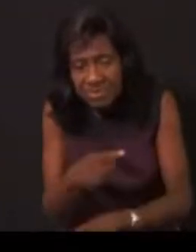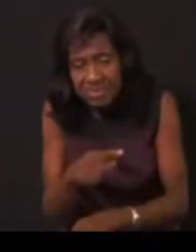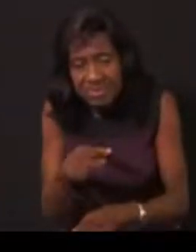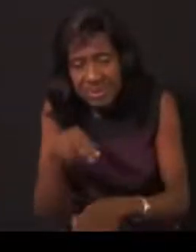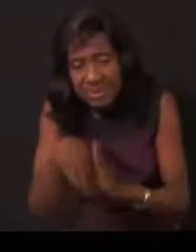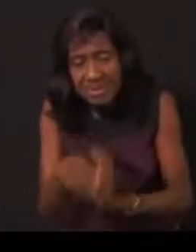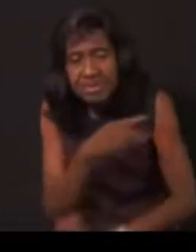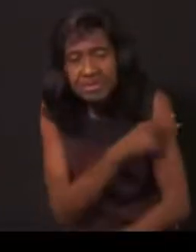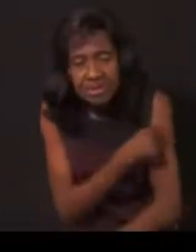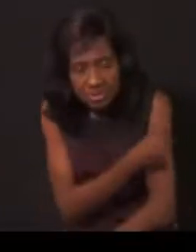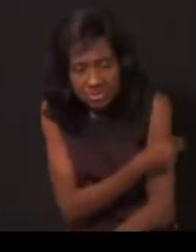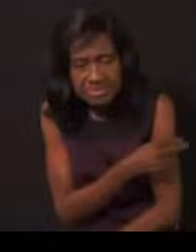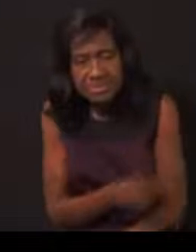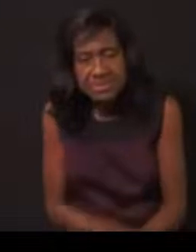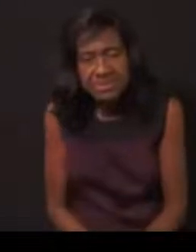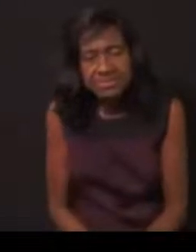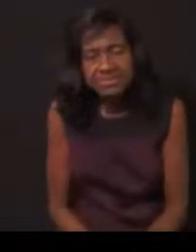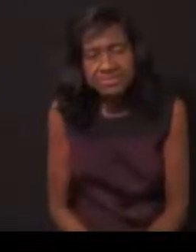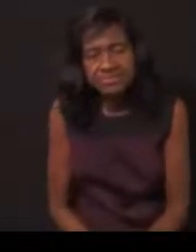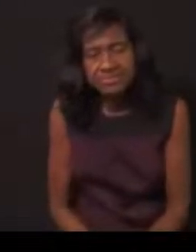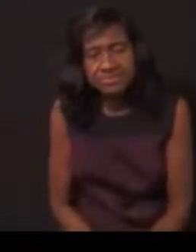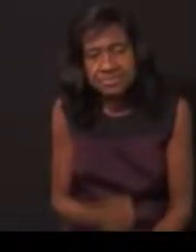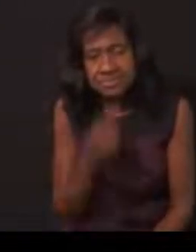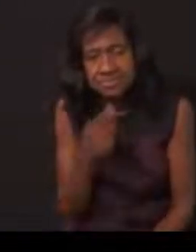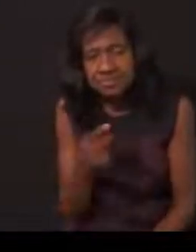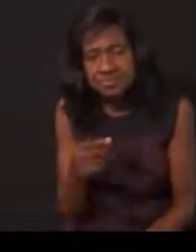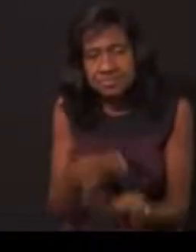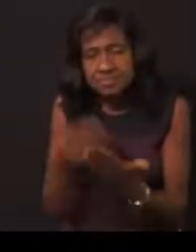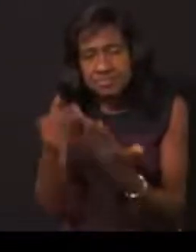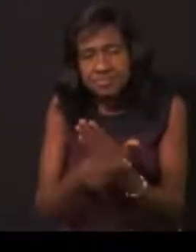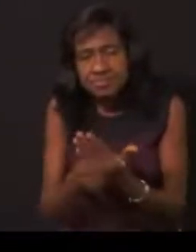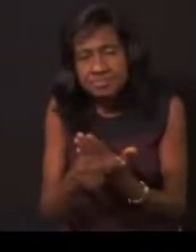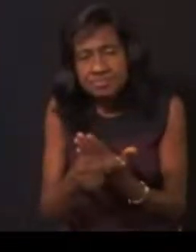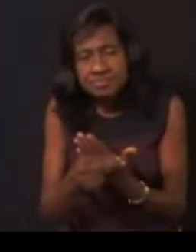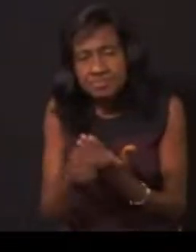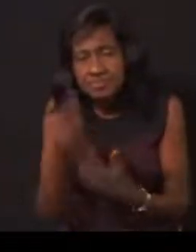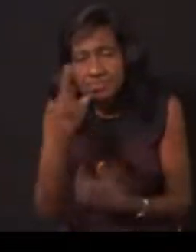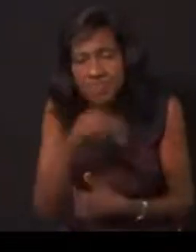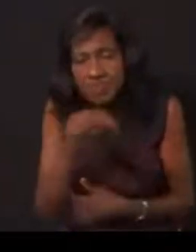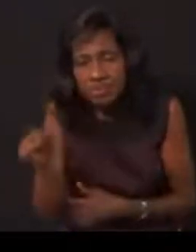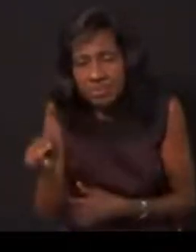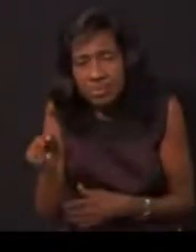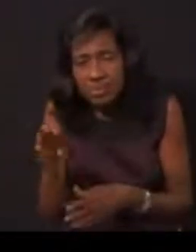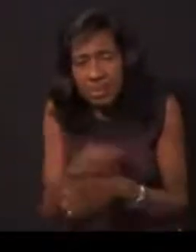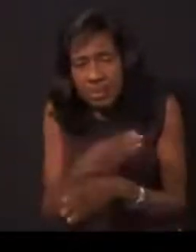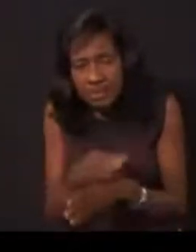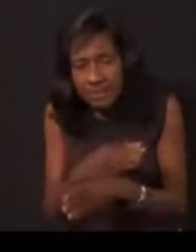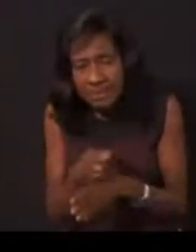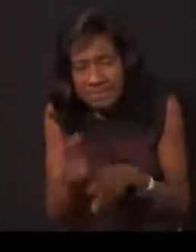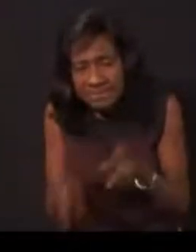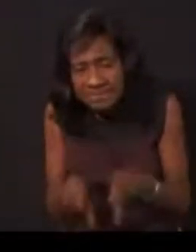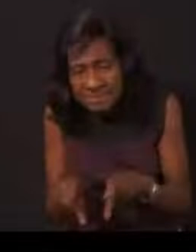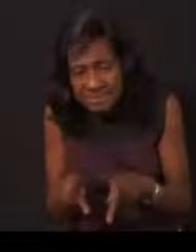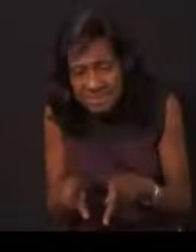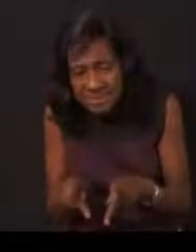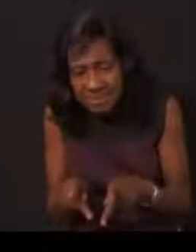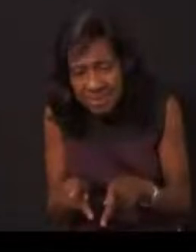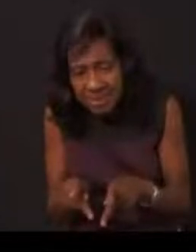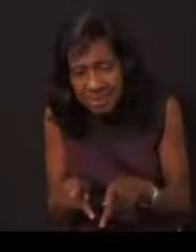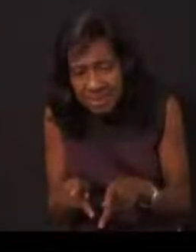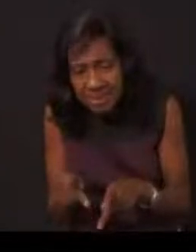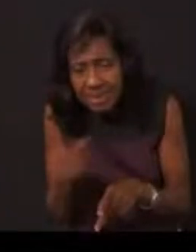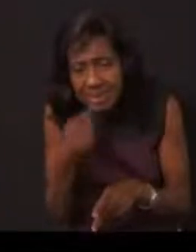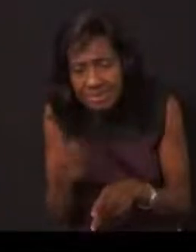question. Yes, sir. November 22nd, the business sector has been promoting that date as